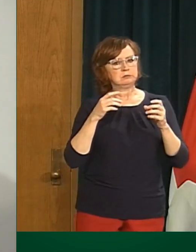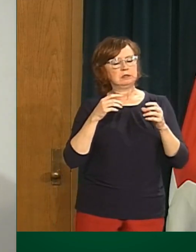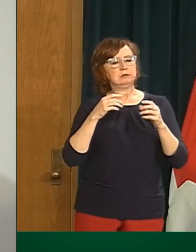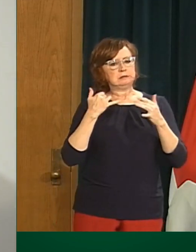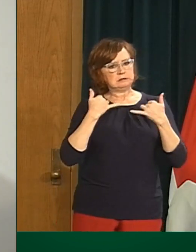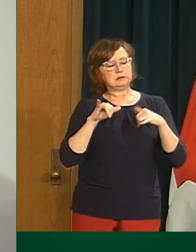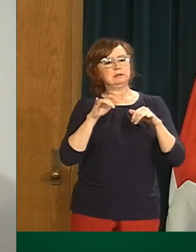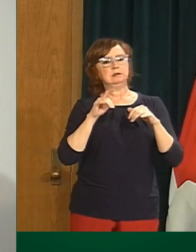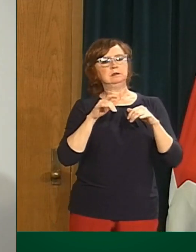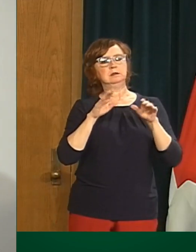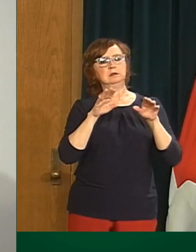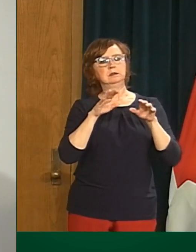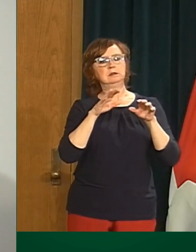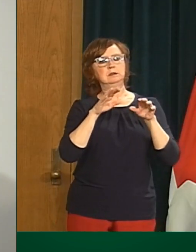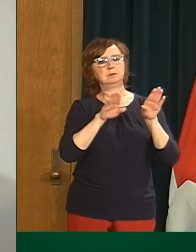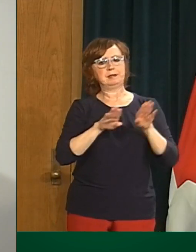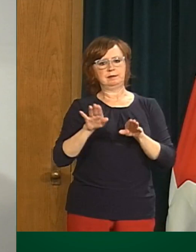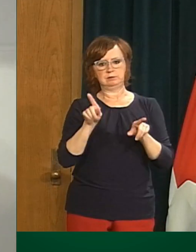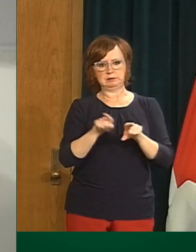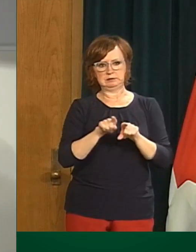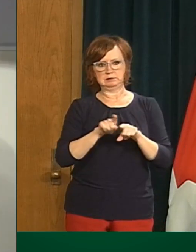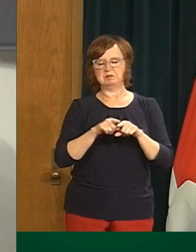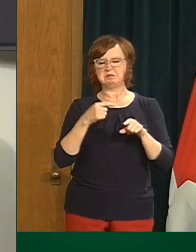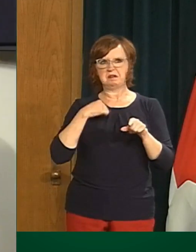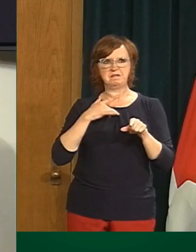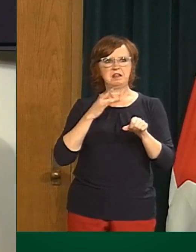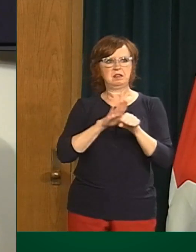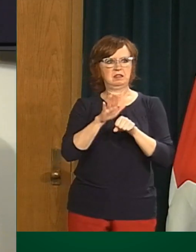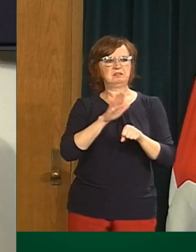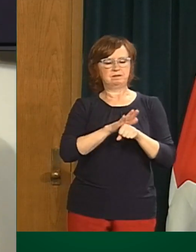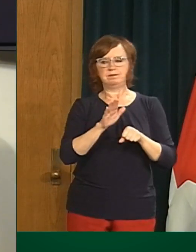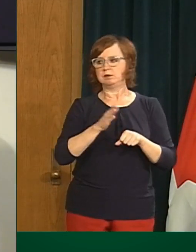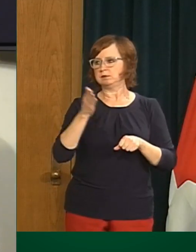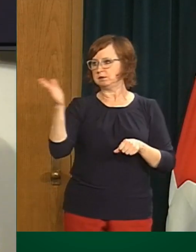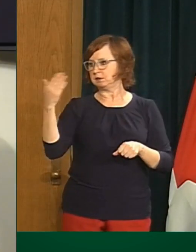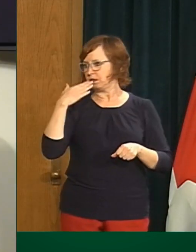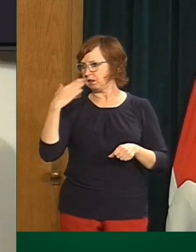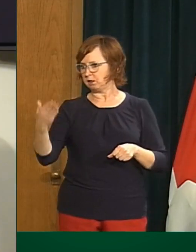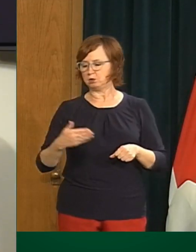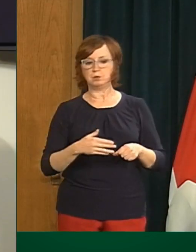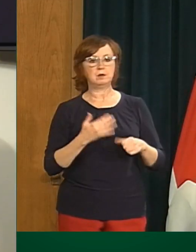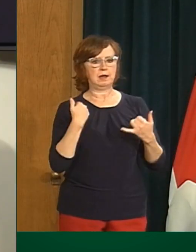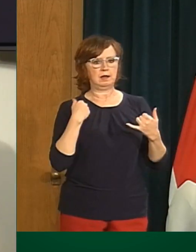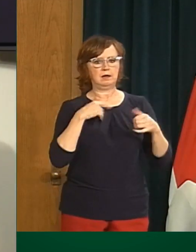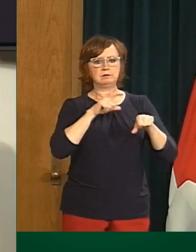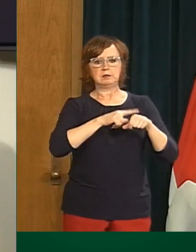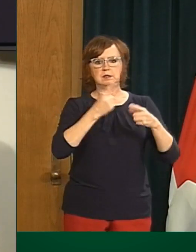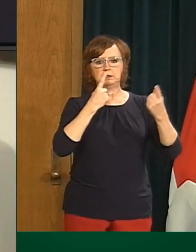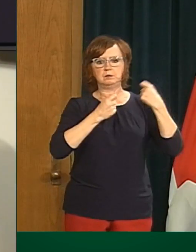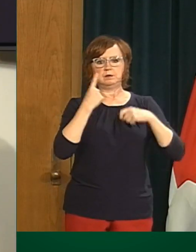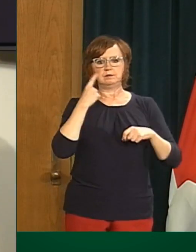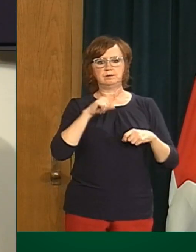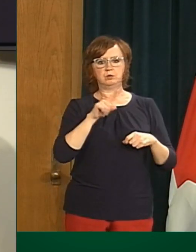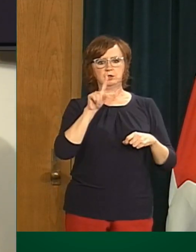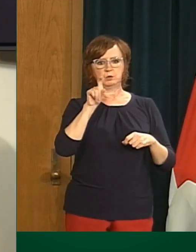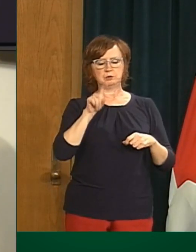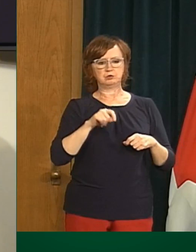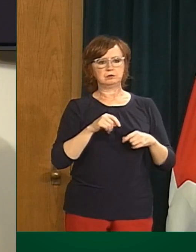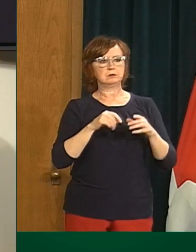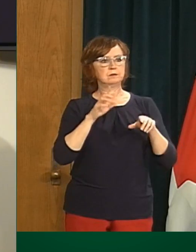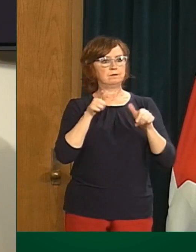open it up for questions. Thank you, Doctor. Thank you, Premier. We now have about 25 minutes for questions. We'll take our first question from the phone line.